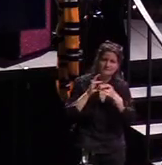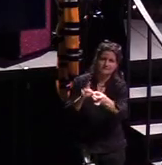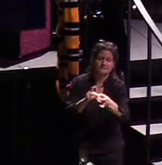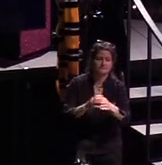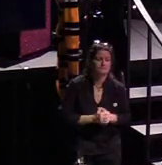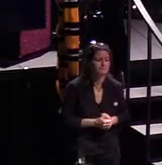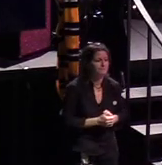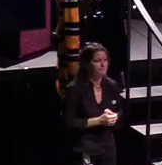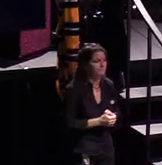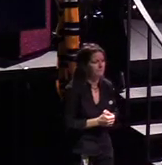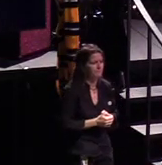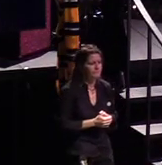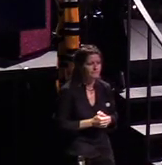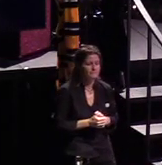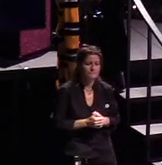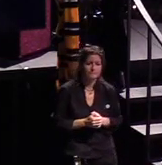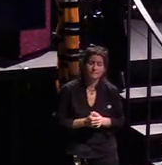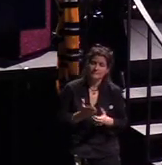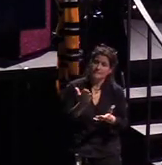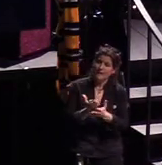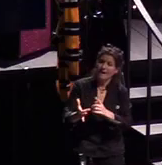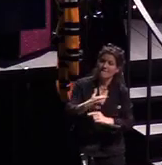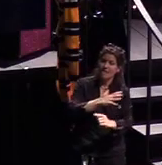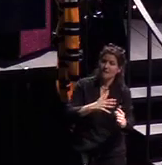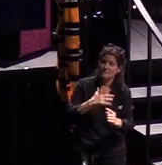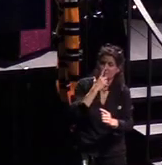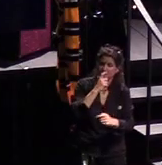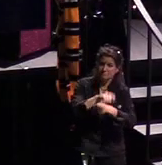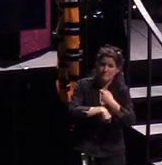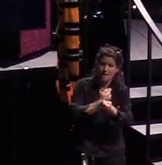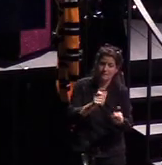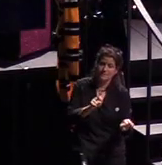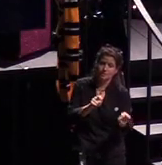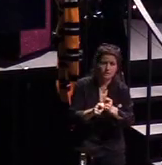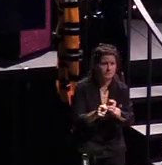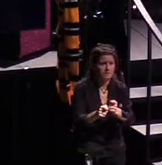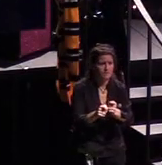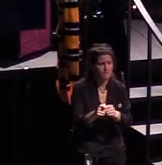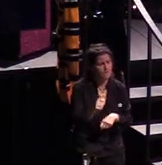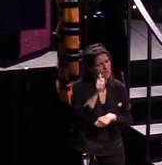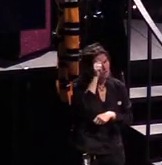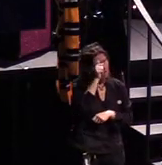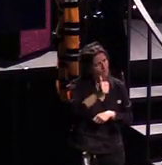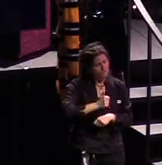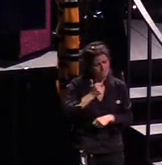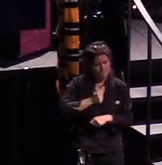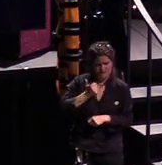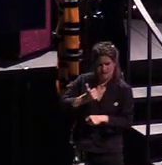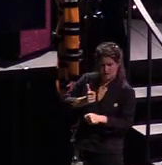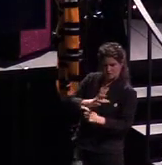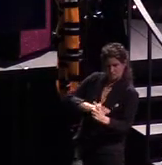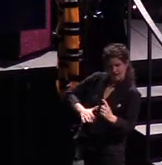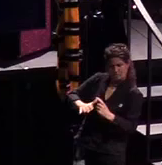biscuit adjustable environments sausage dogs biscuit knowing I can adjust my surroundings